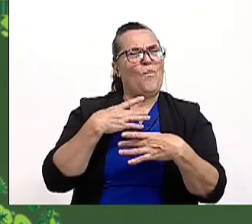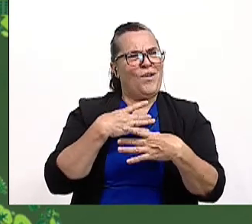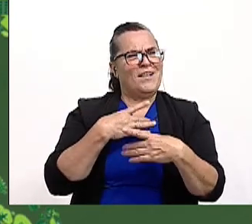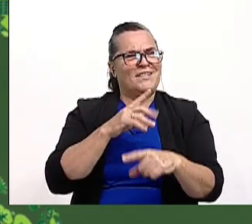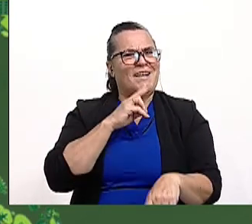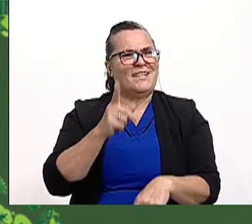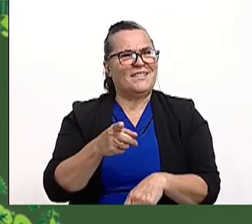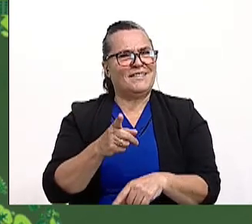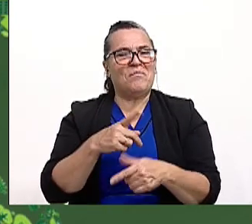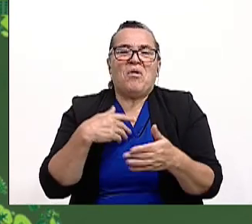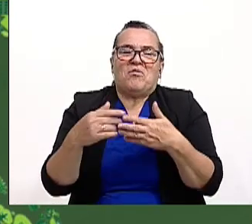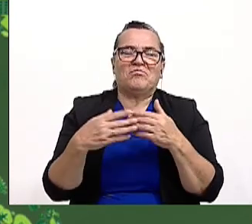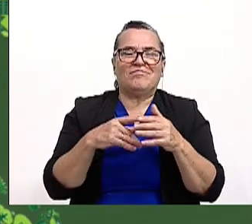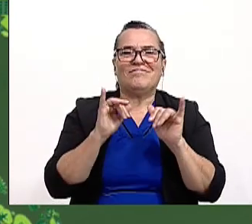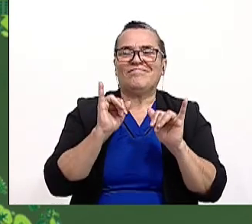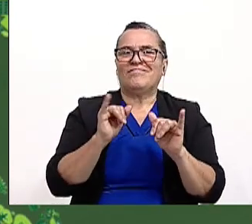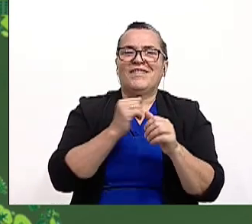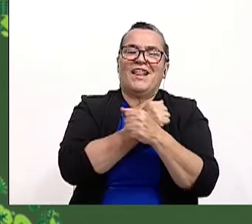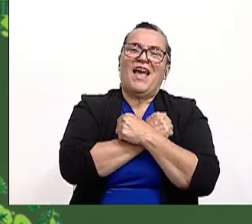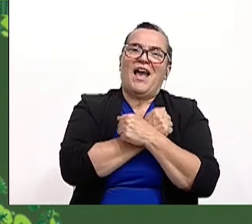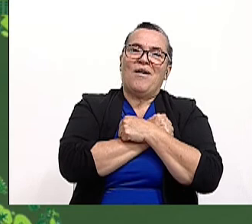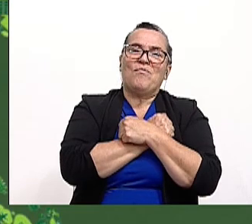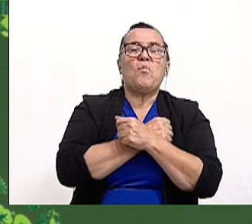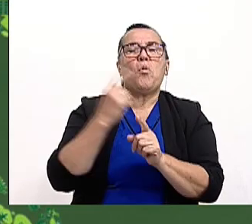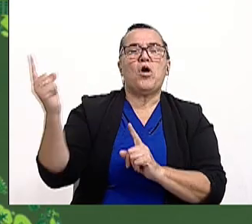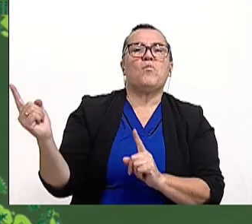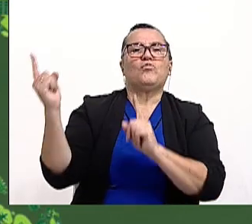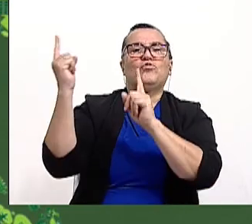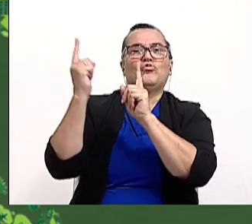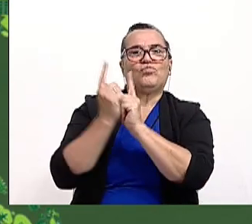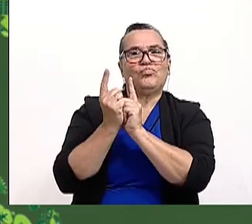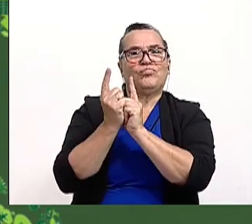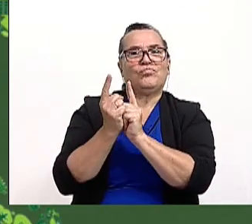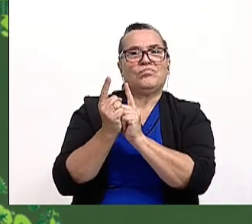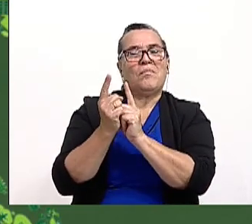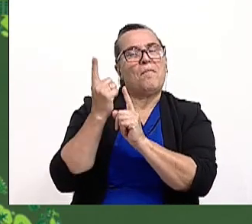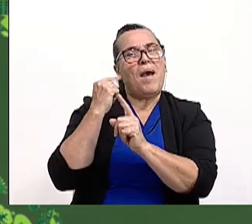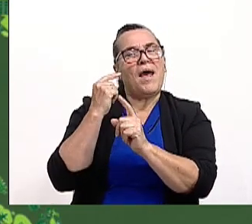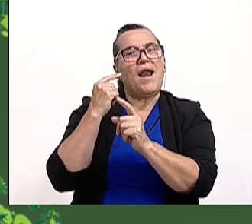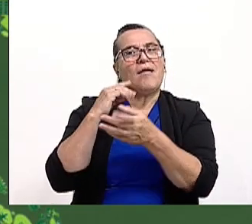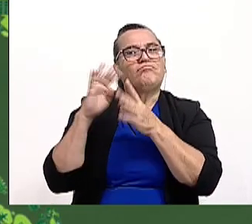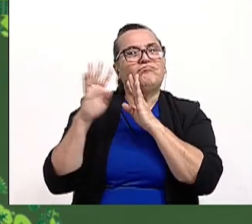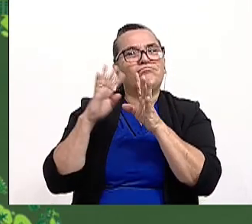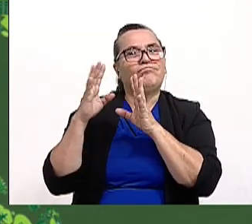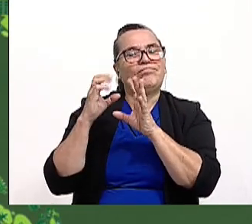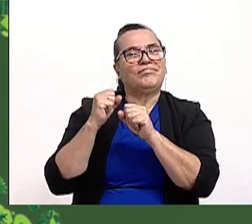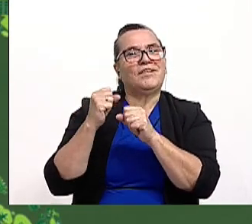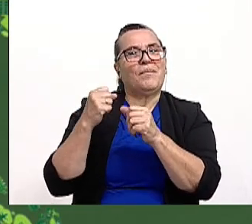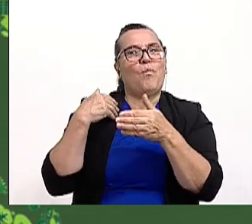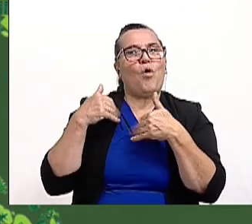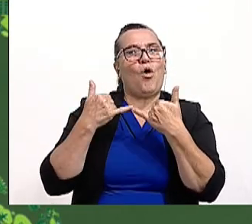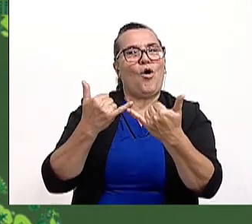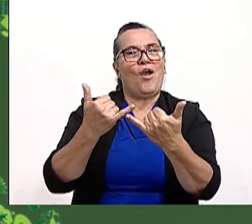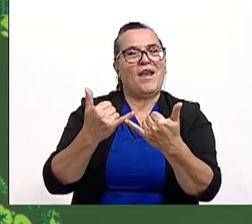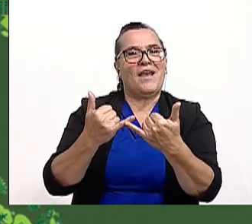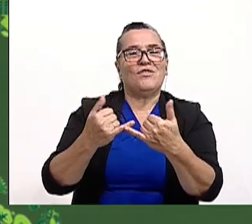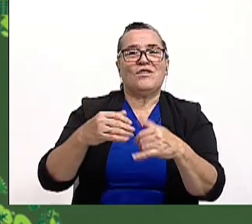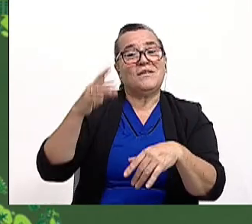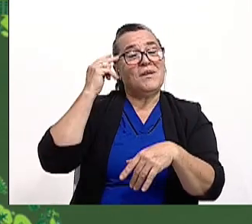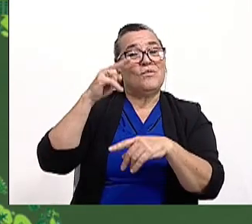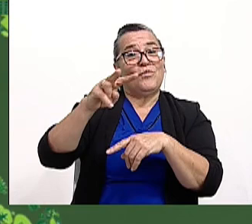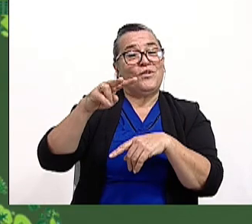right? Anyway, I love we can get together soon to catch up. Looking forward to hearing from you,